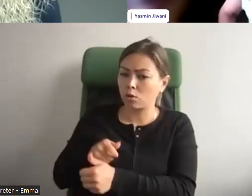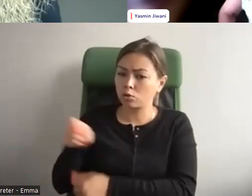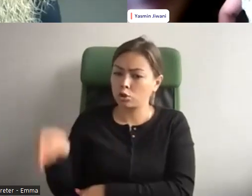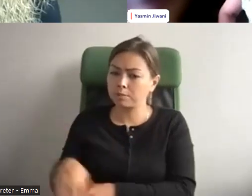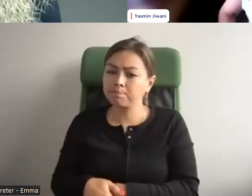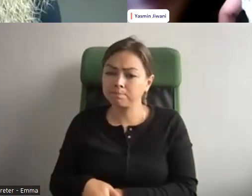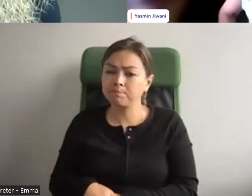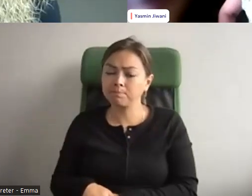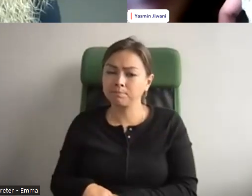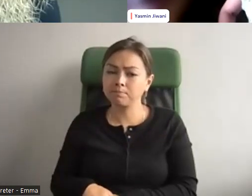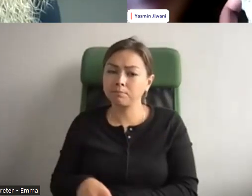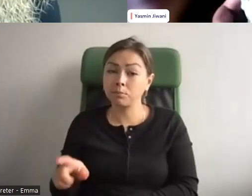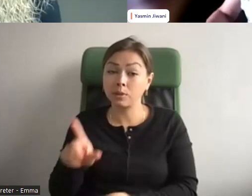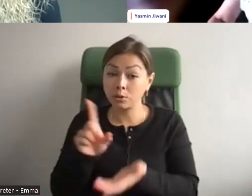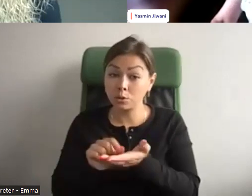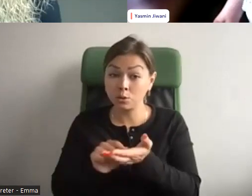challenge.